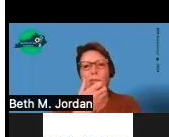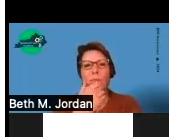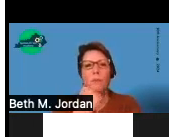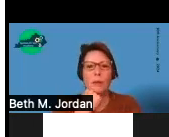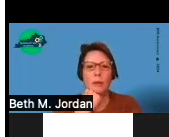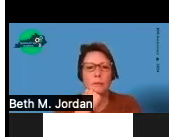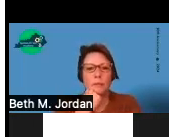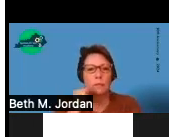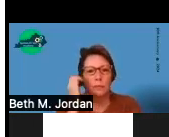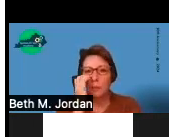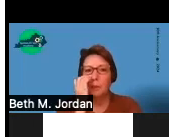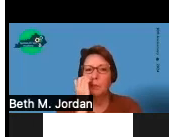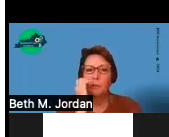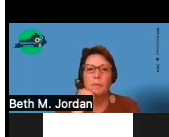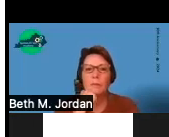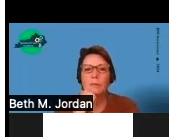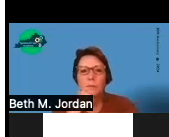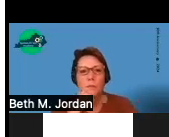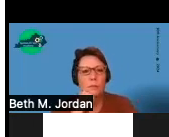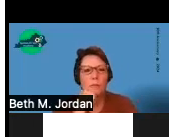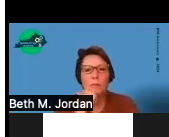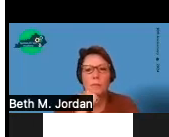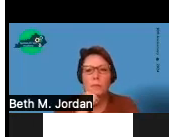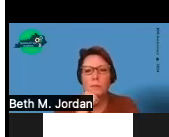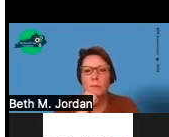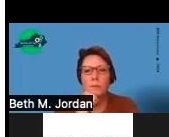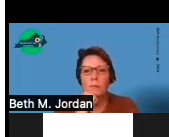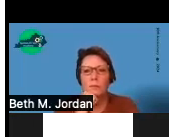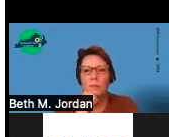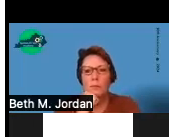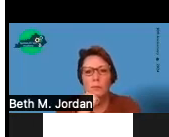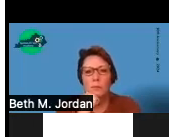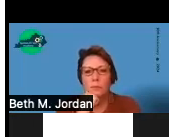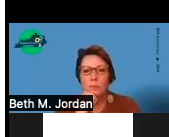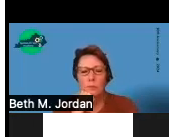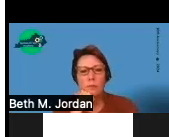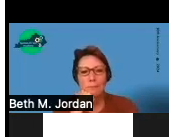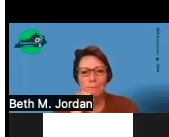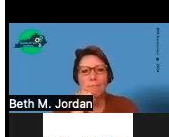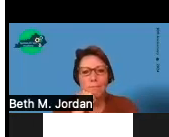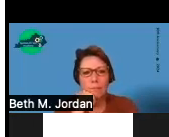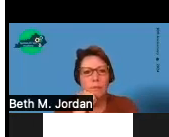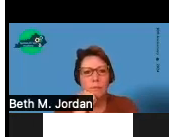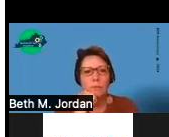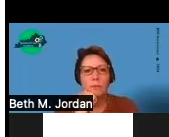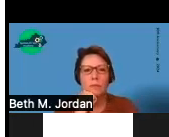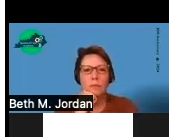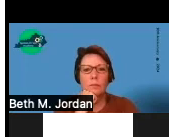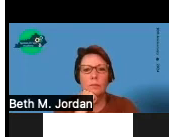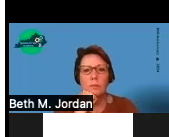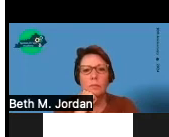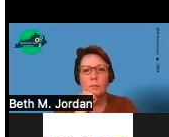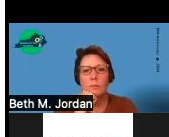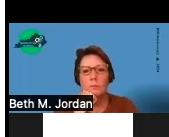Western Kentucky the tornadoes, and in Eastern Kentucky the flooding. I think most areas have also been compromised by the high